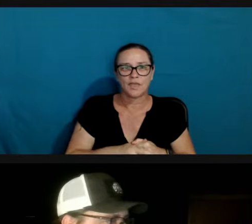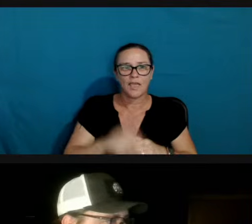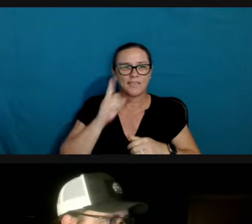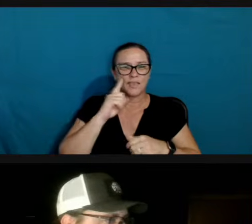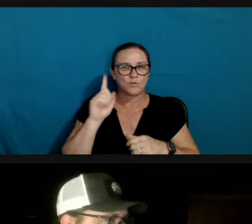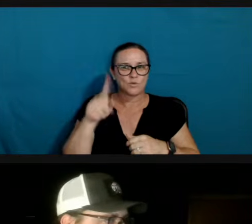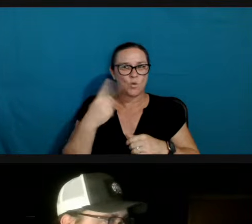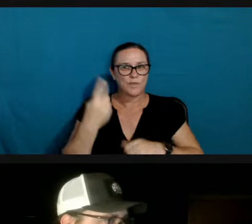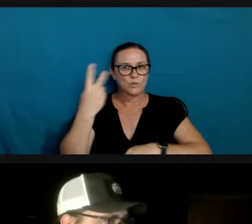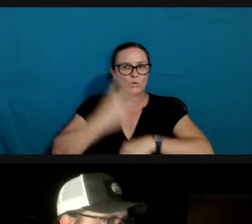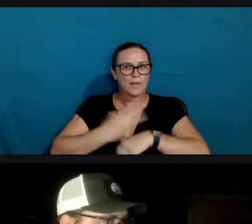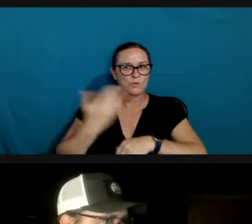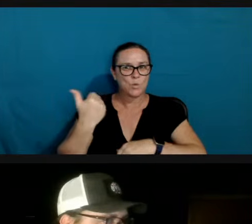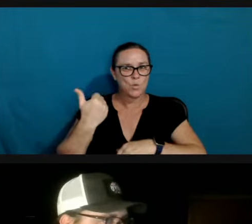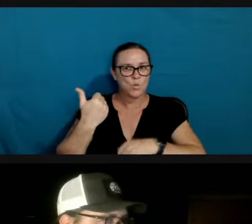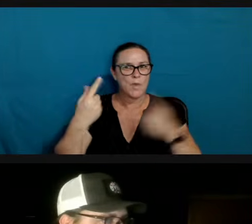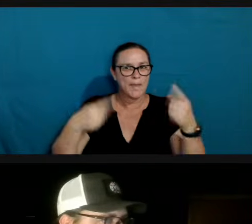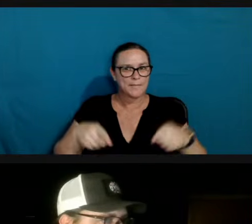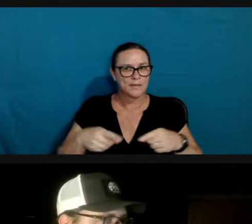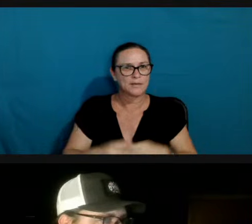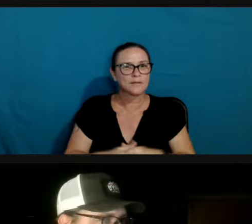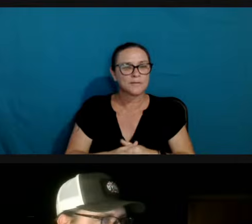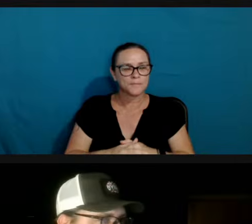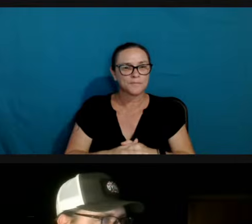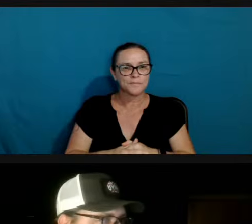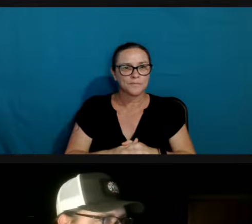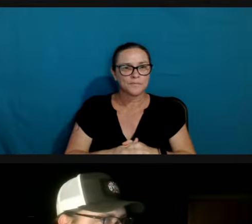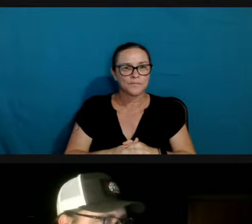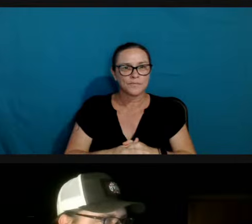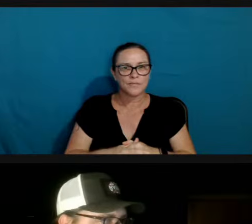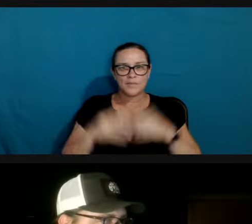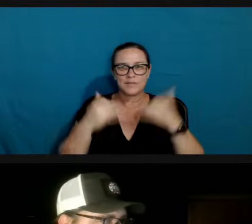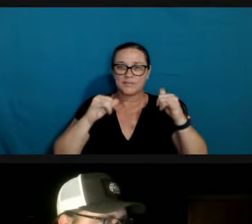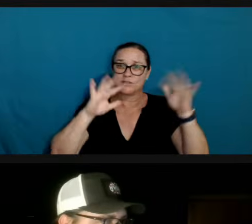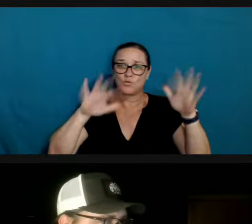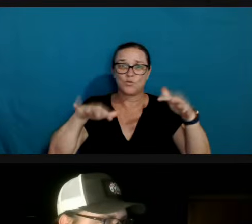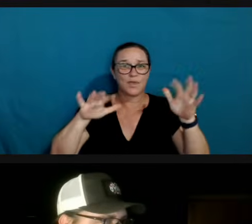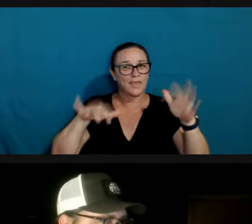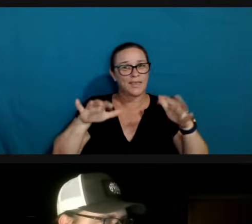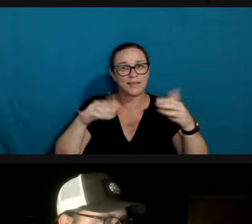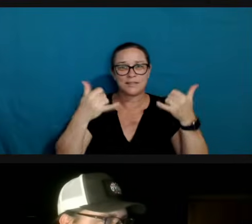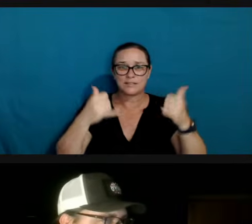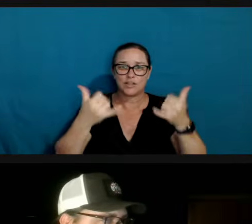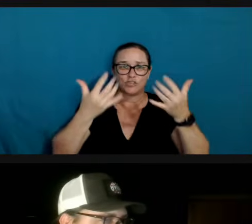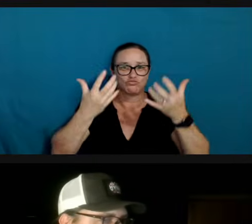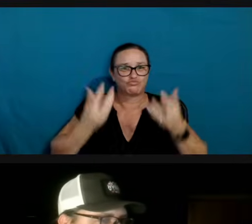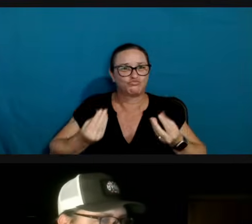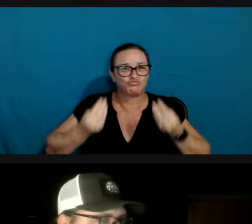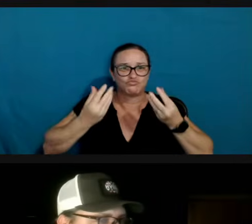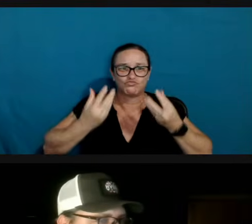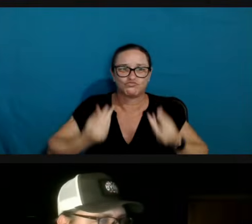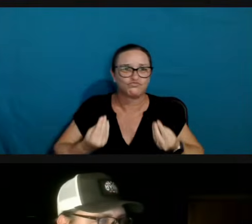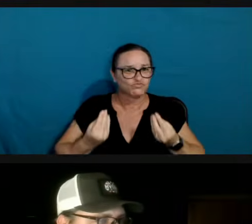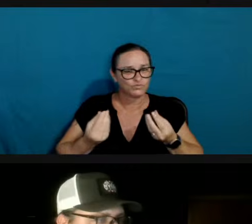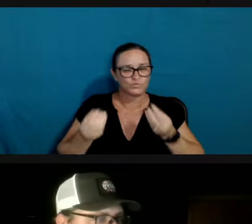or something. Yep, days sure after did. the storm, but still rainy and still just saturating the ground more and more. Yep.